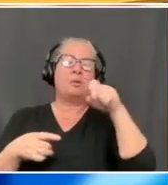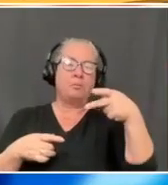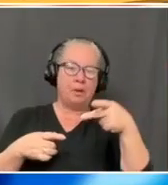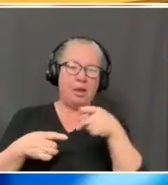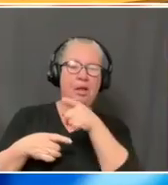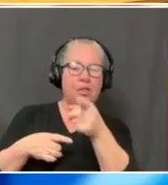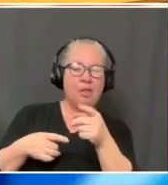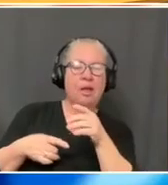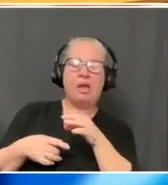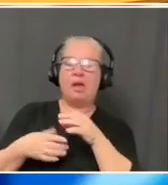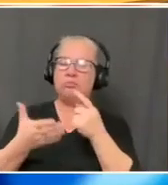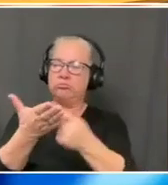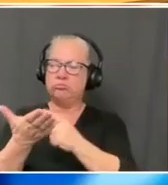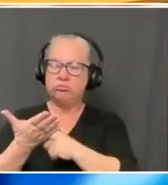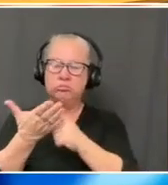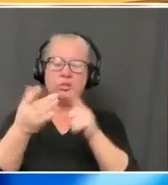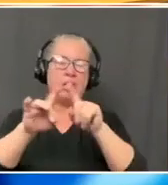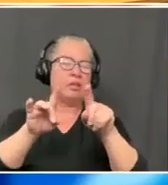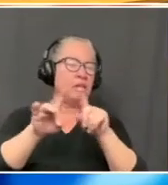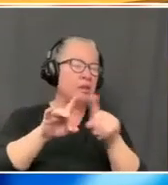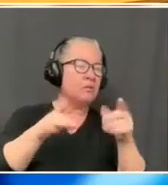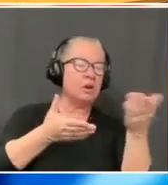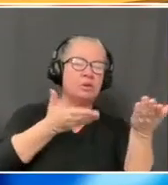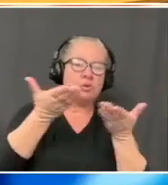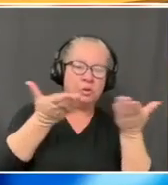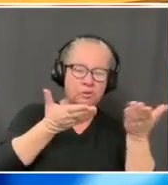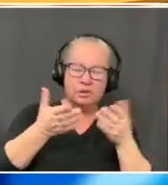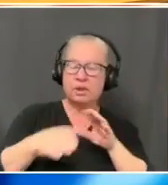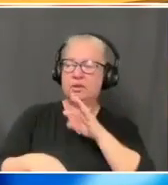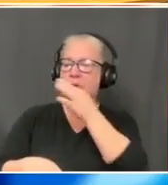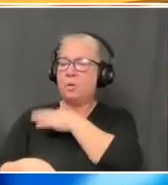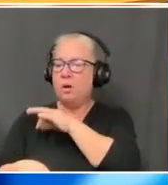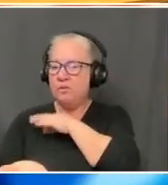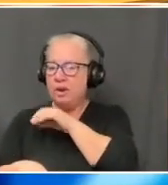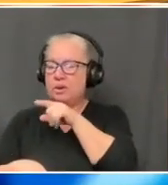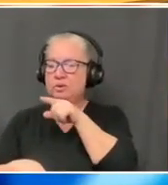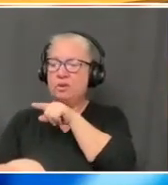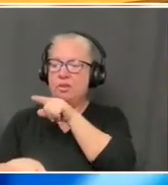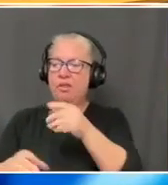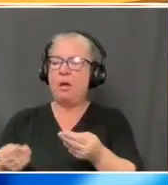the types of services and qualifications a provider has.